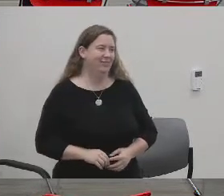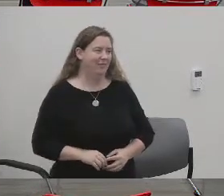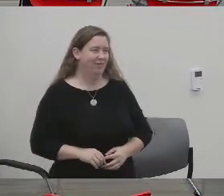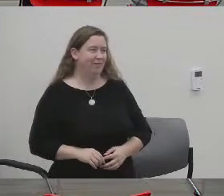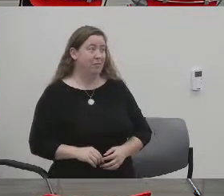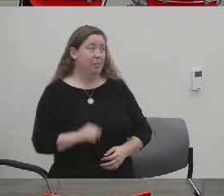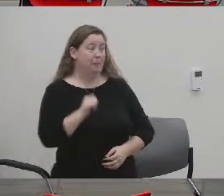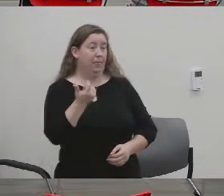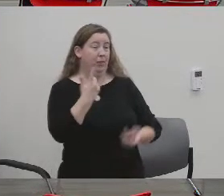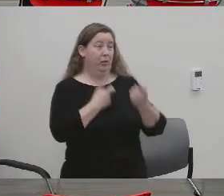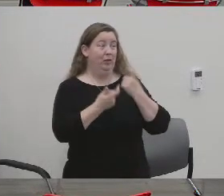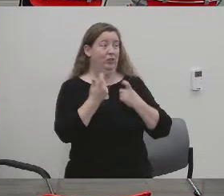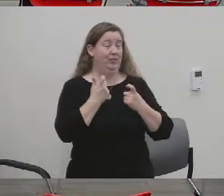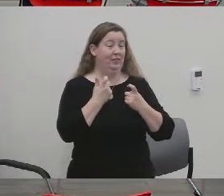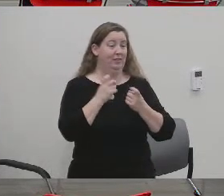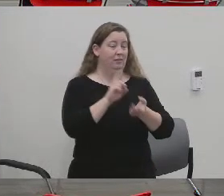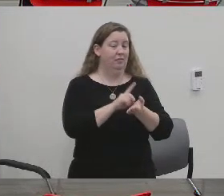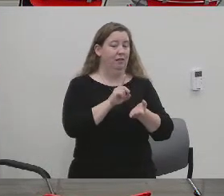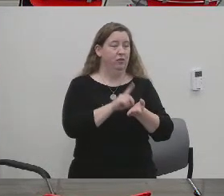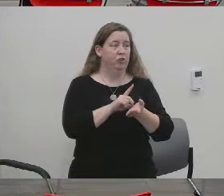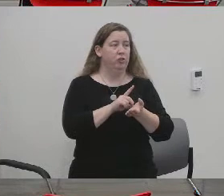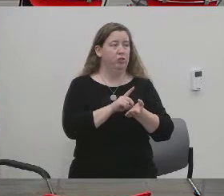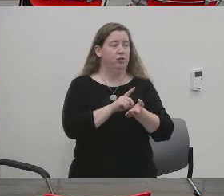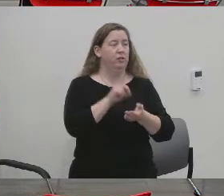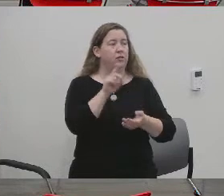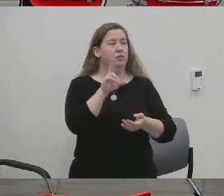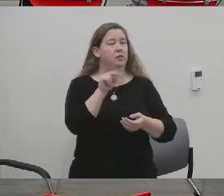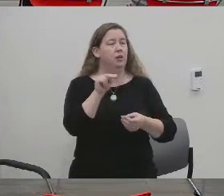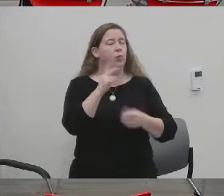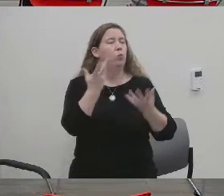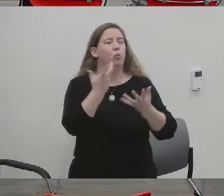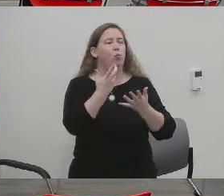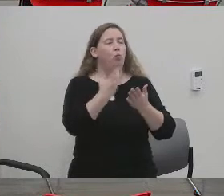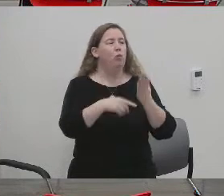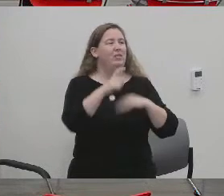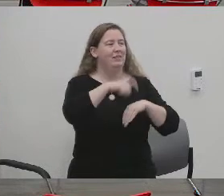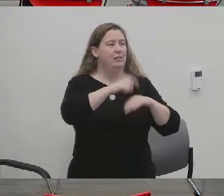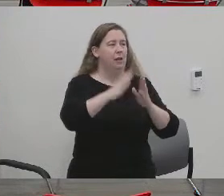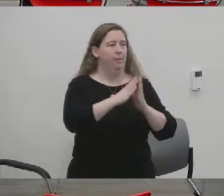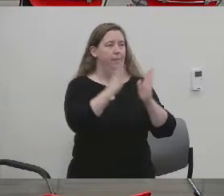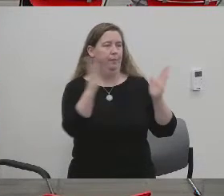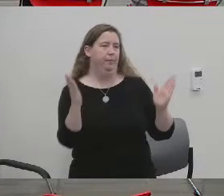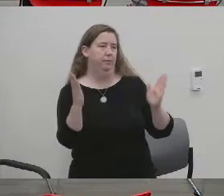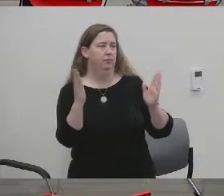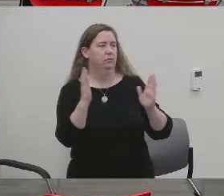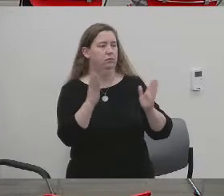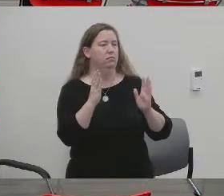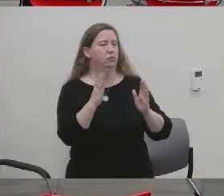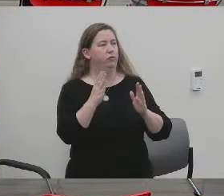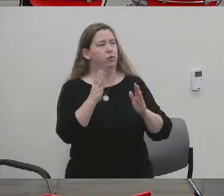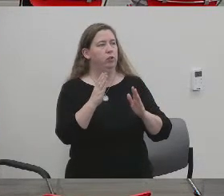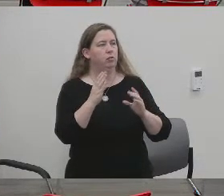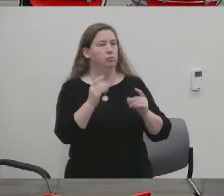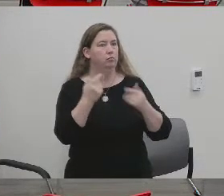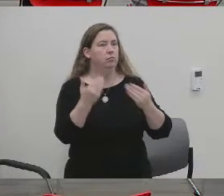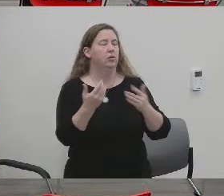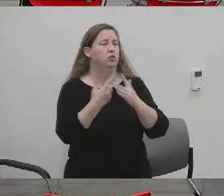Any other questions? Dr. Dunn, what is the time frame and the schedule for this in terms of rolling this out? It's a good